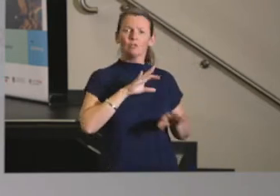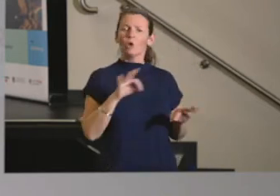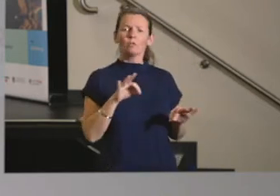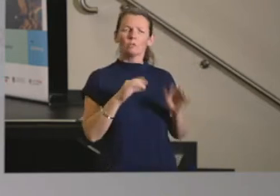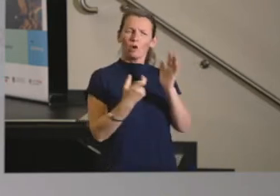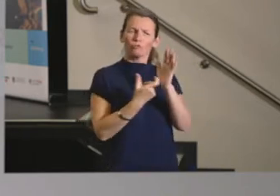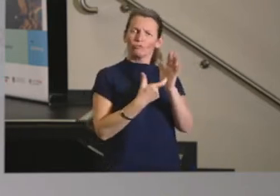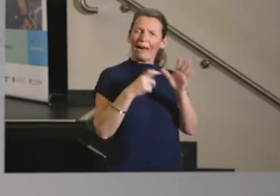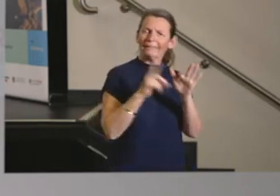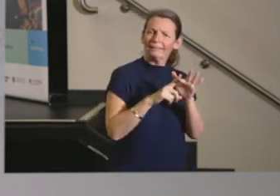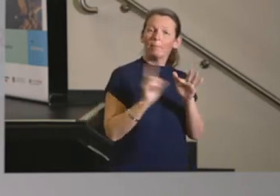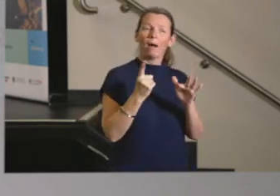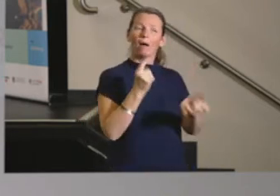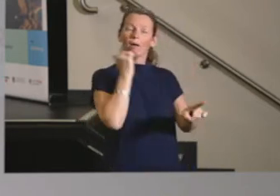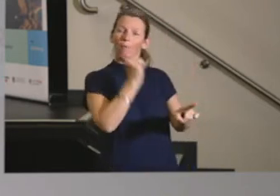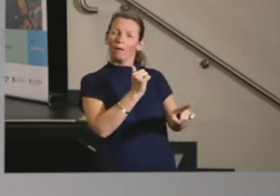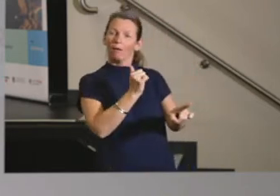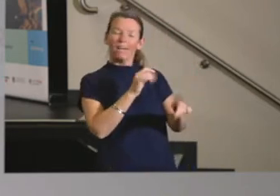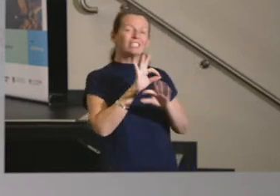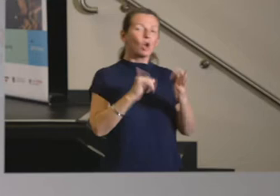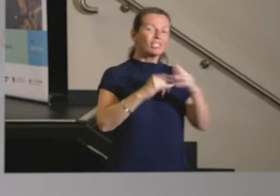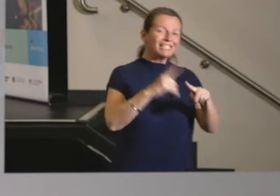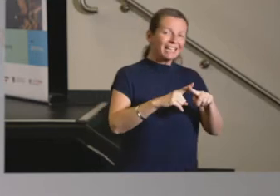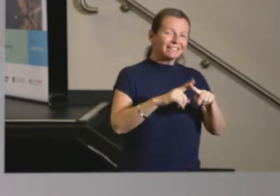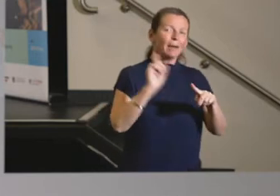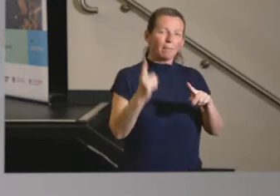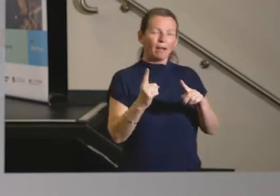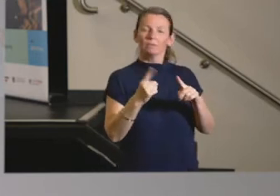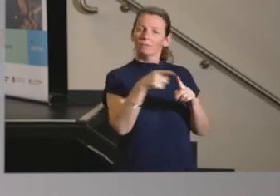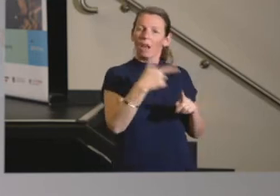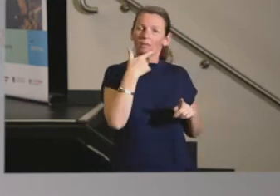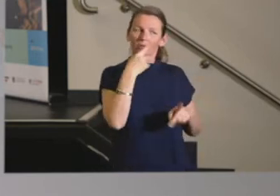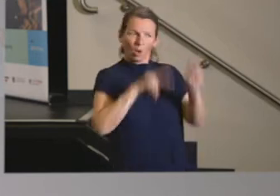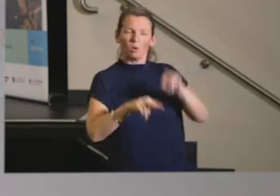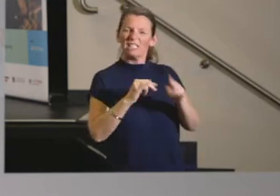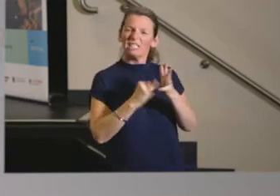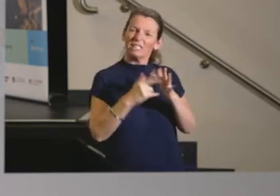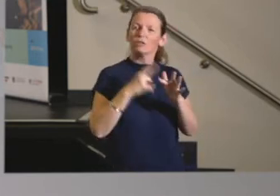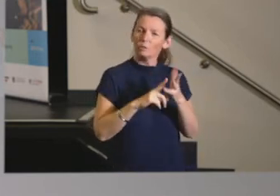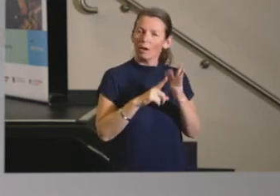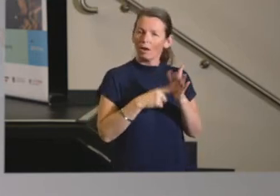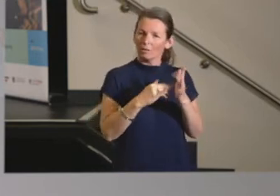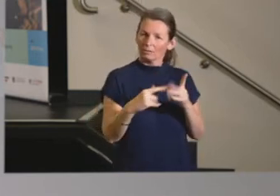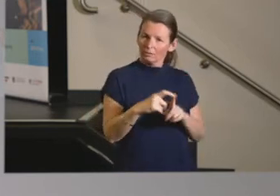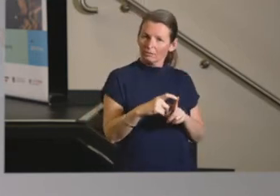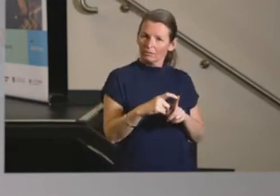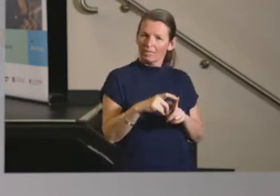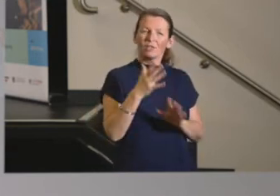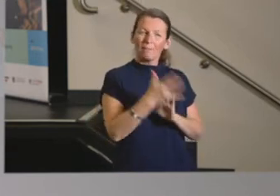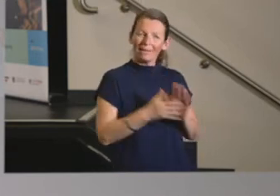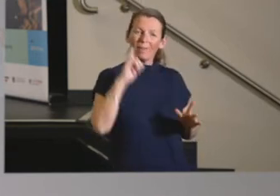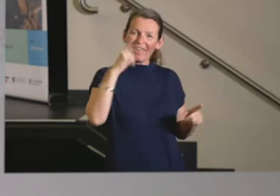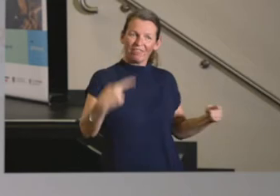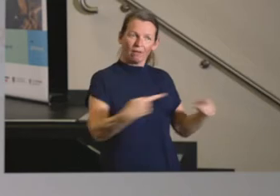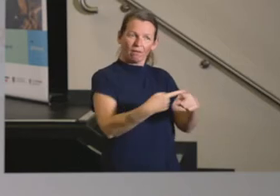but it's racializing forces. It's not sex, but it's sexualizing forces that we should be thinking about when we're thinking about